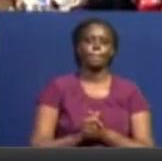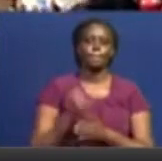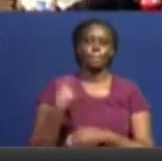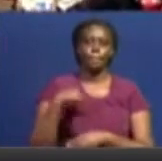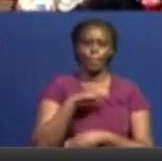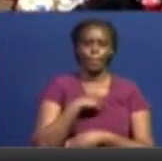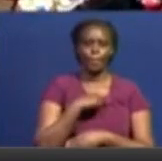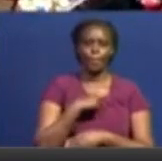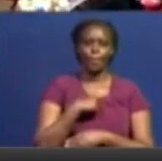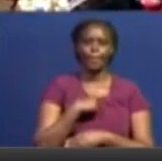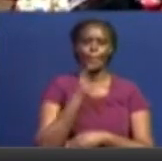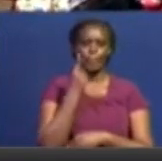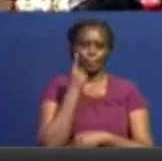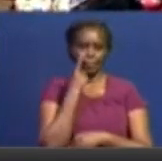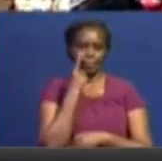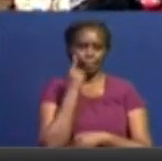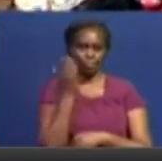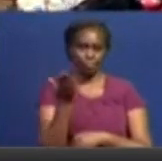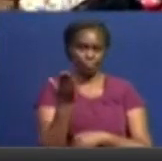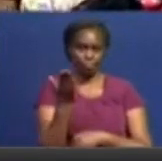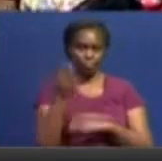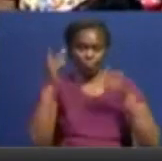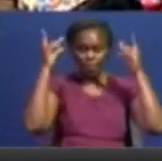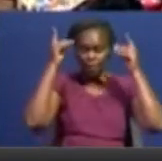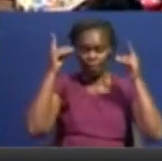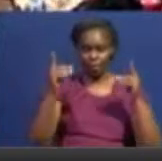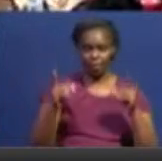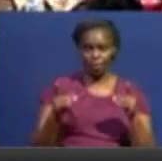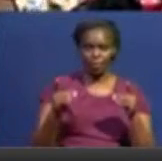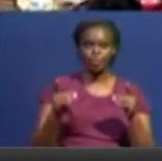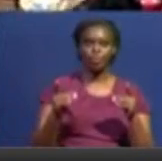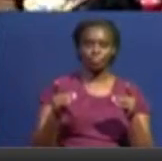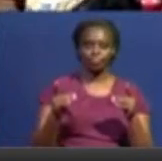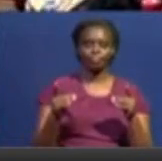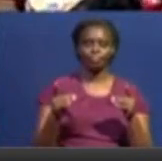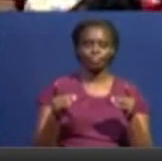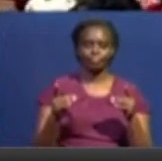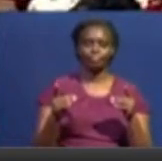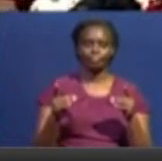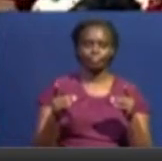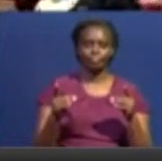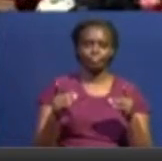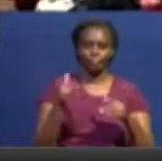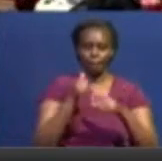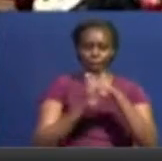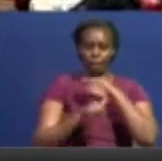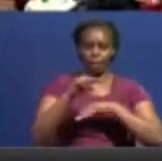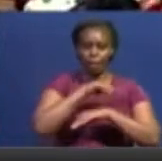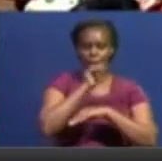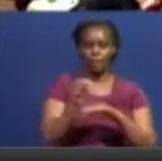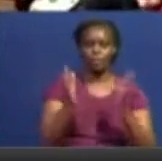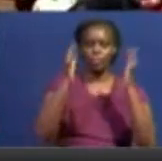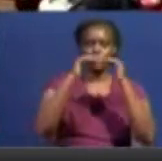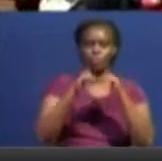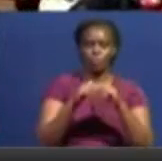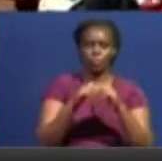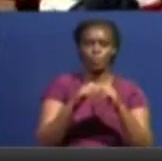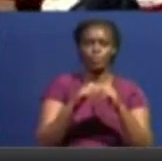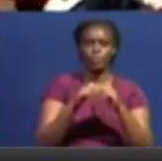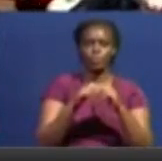We will see the decision that is taken by the National Assembly